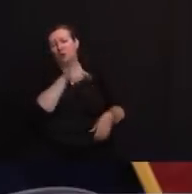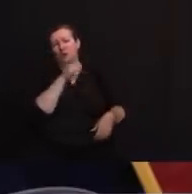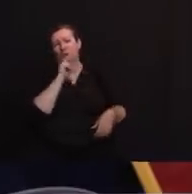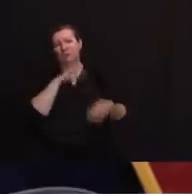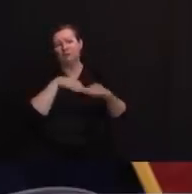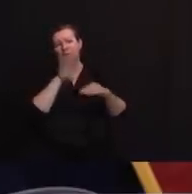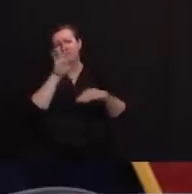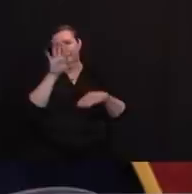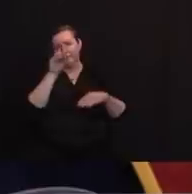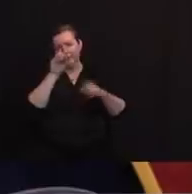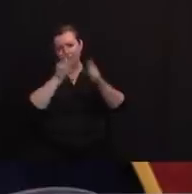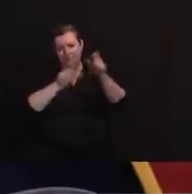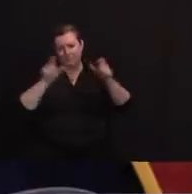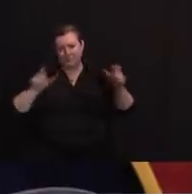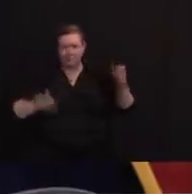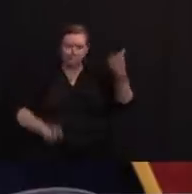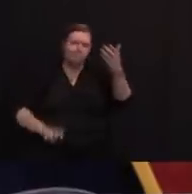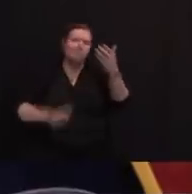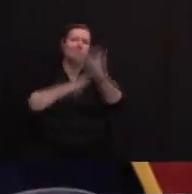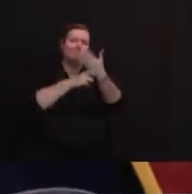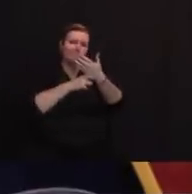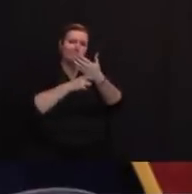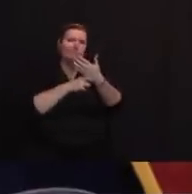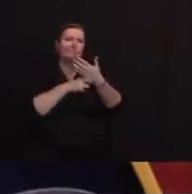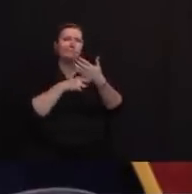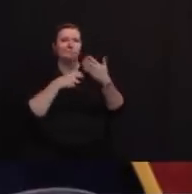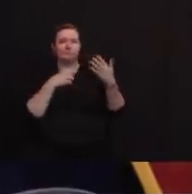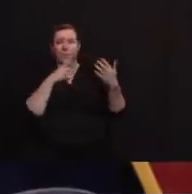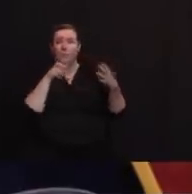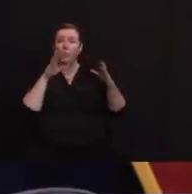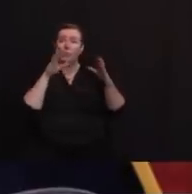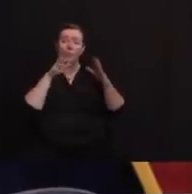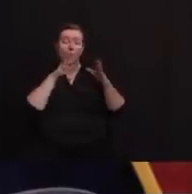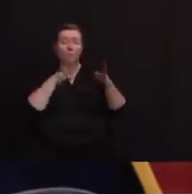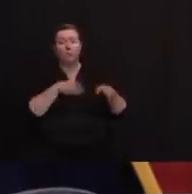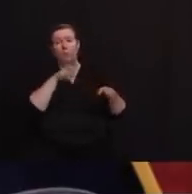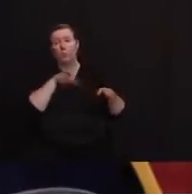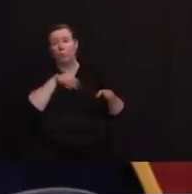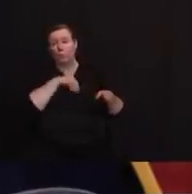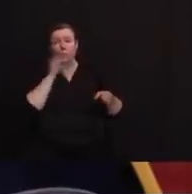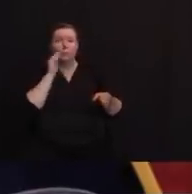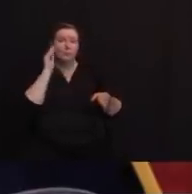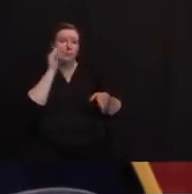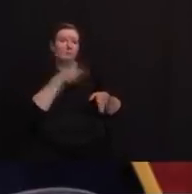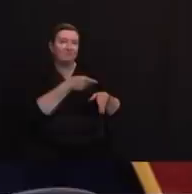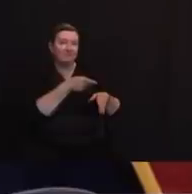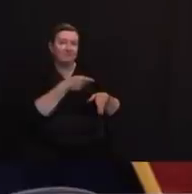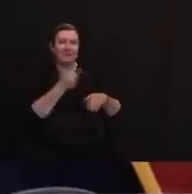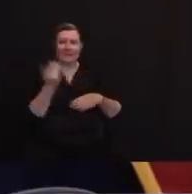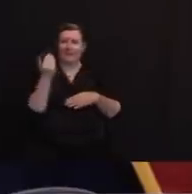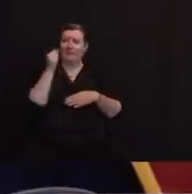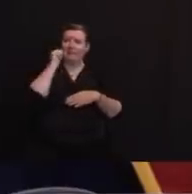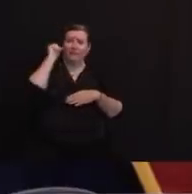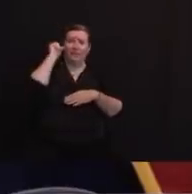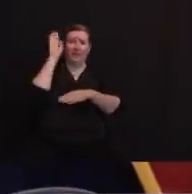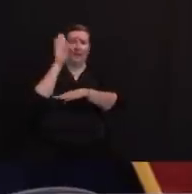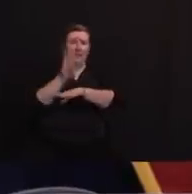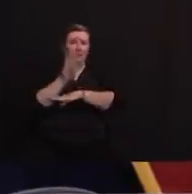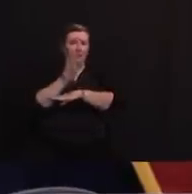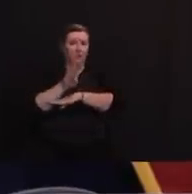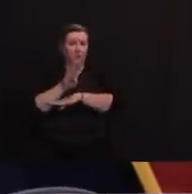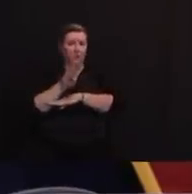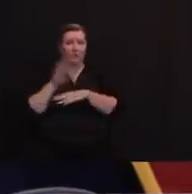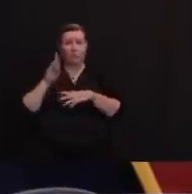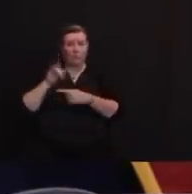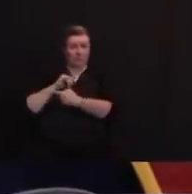was cited. And I would just let everybody know that yesterday afternoon, Commissioner Persicelli, Director